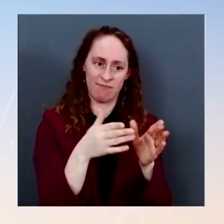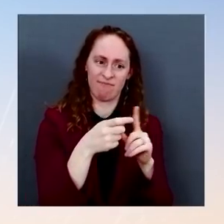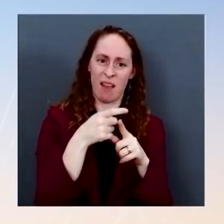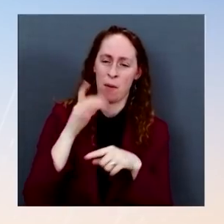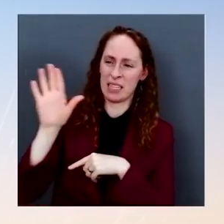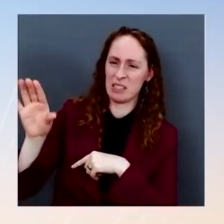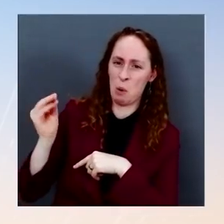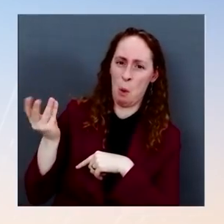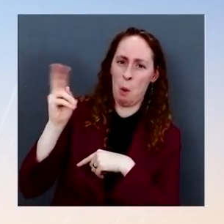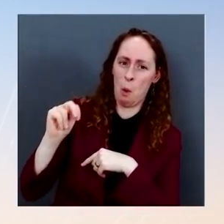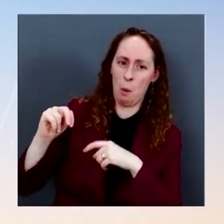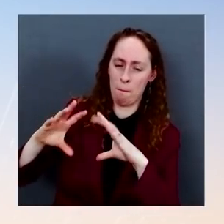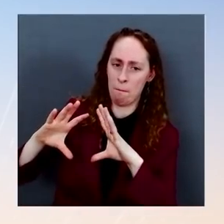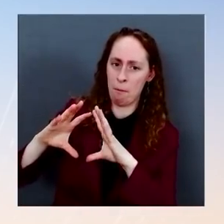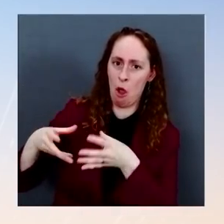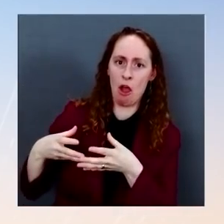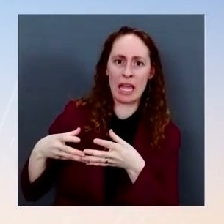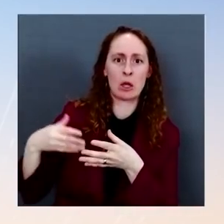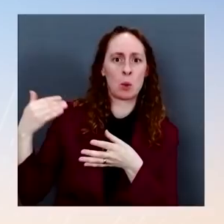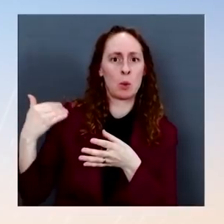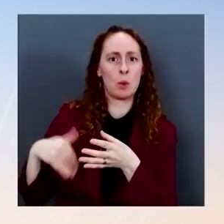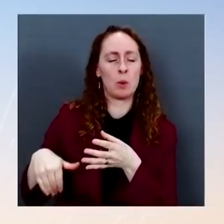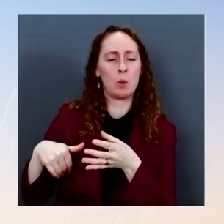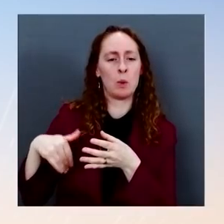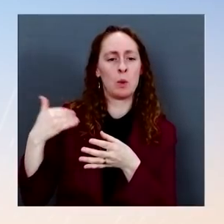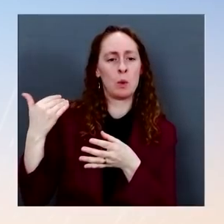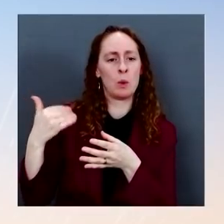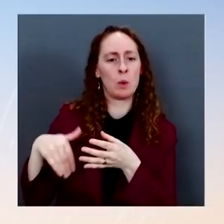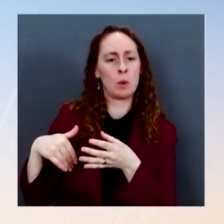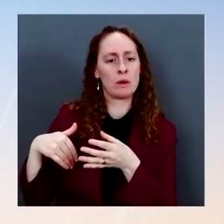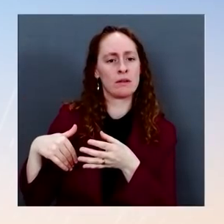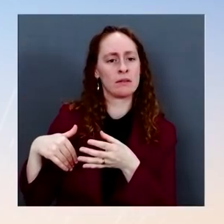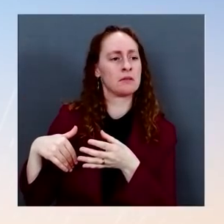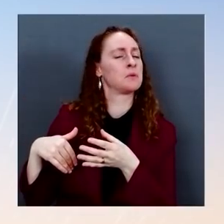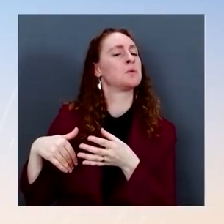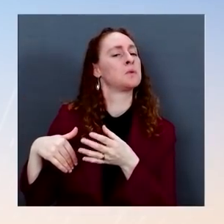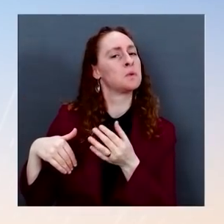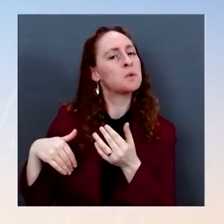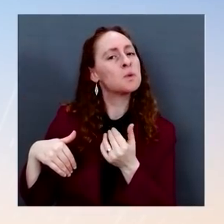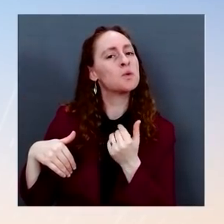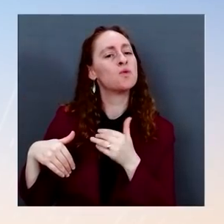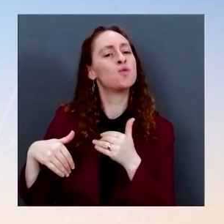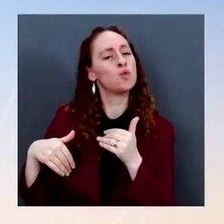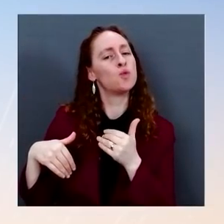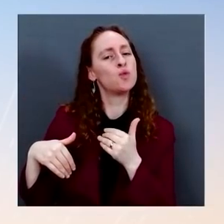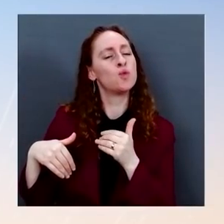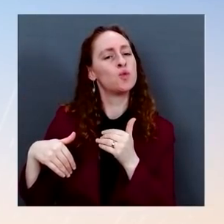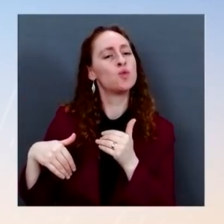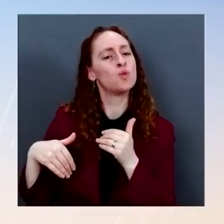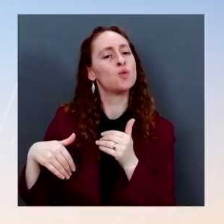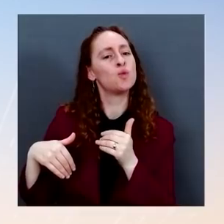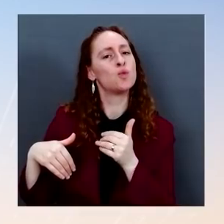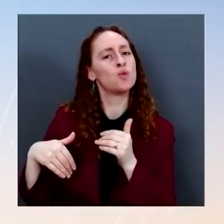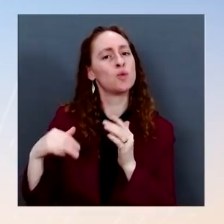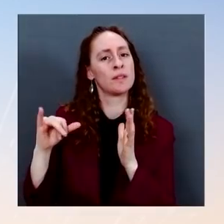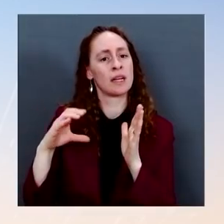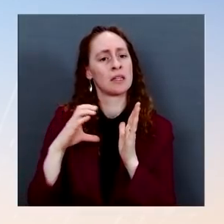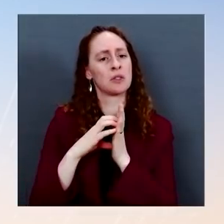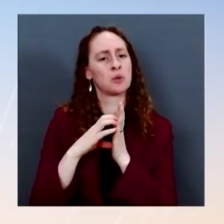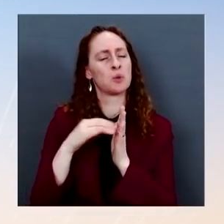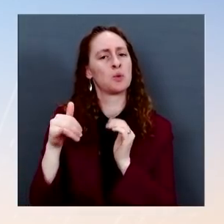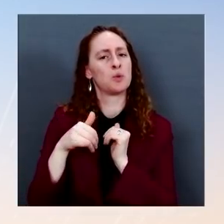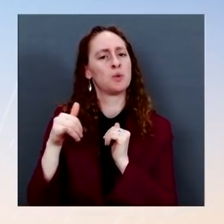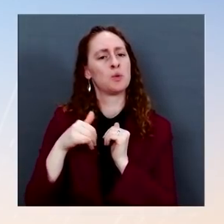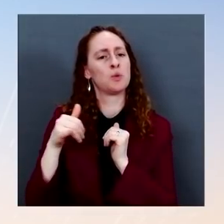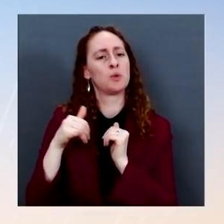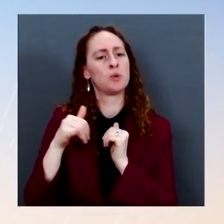the White House, the harsh rhetoric that I've seen coming from fellow Democrats, progressives in particular, may